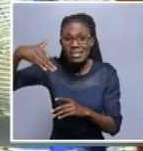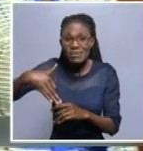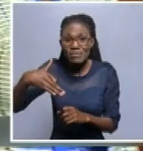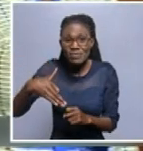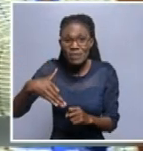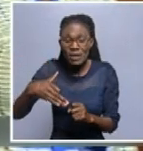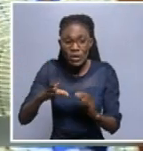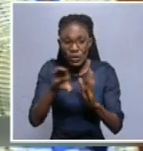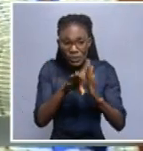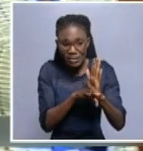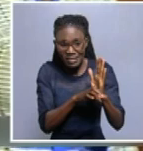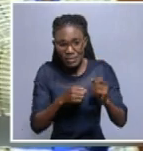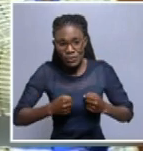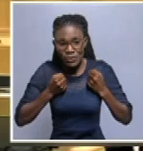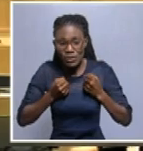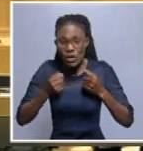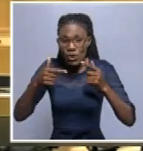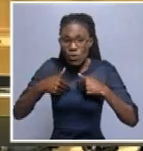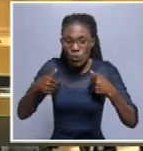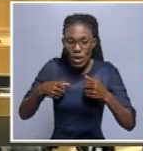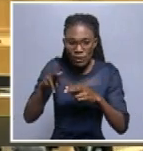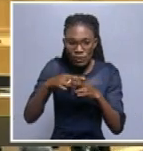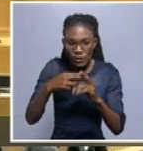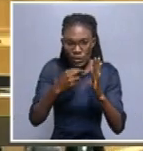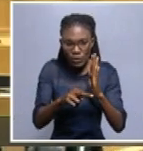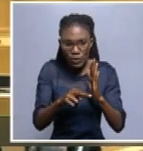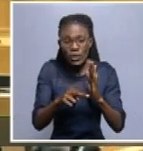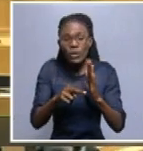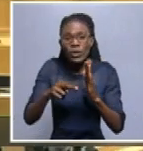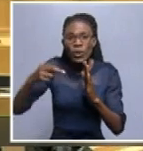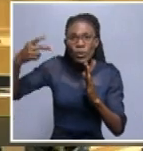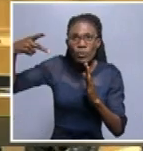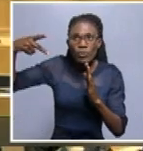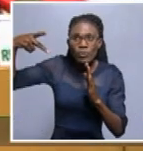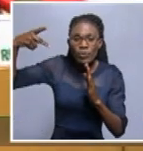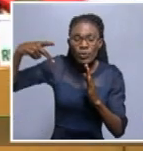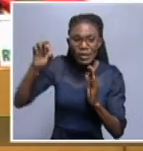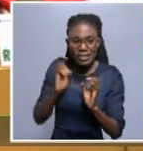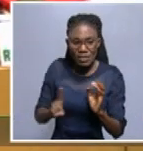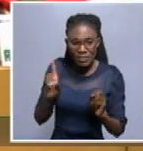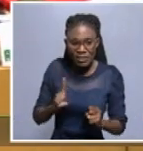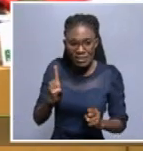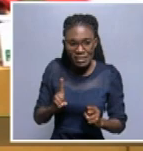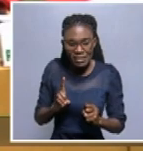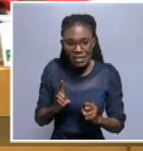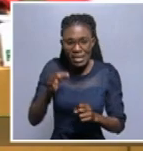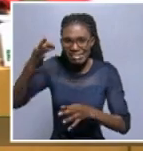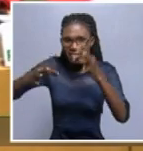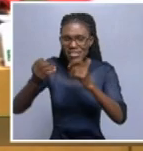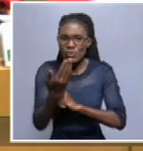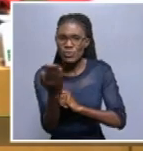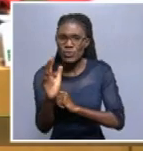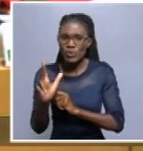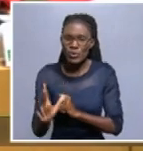our constitution, we advance principles of democracy, the rule of law, justice for all, and respect